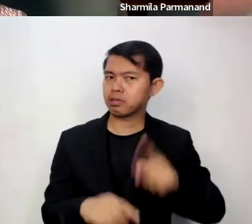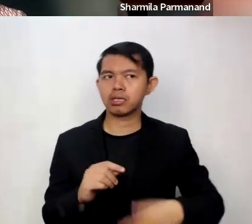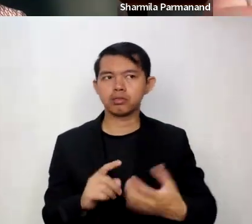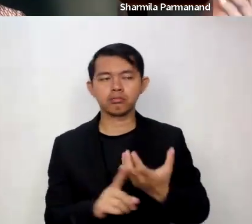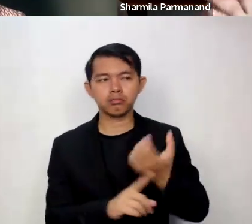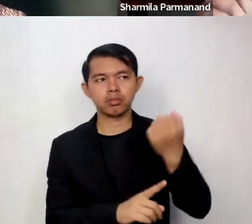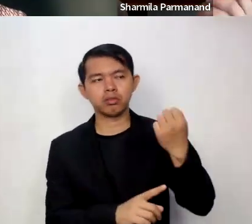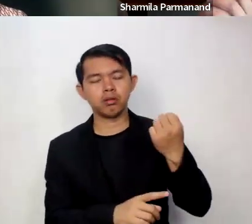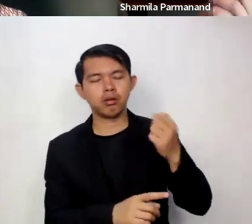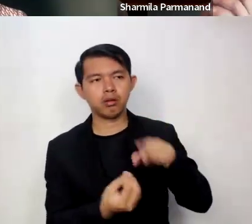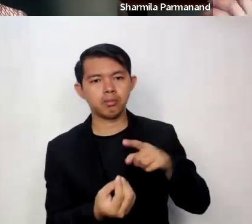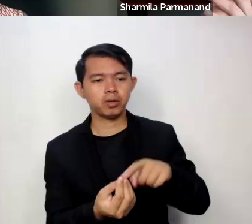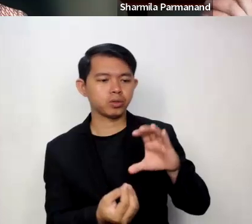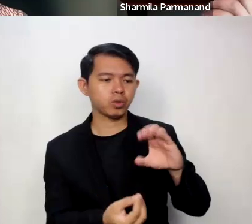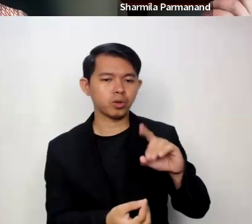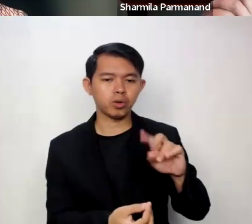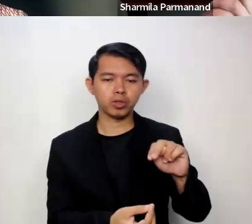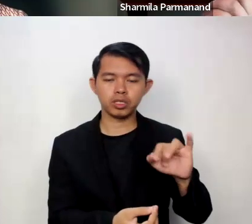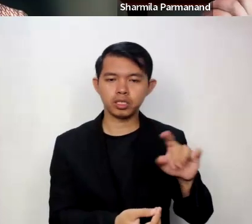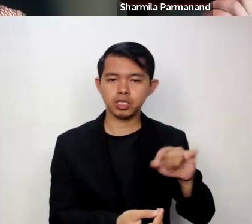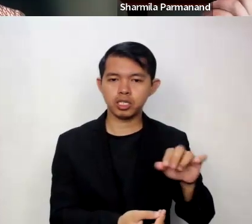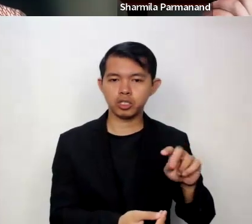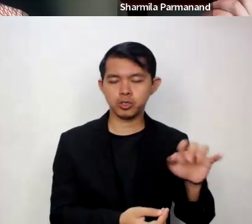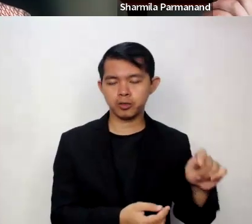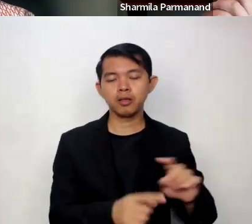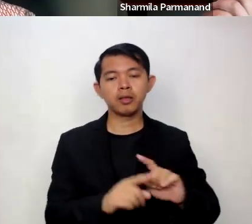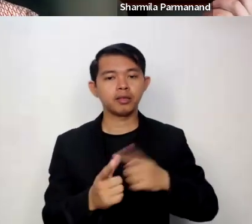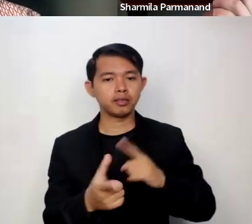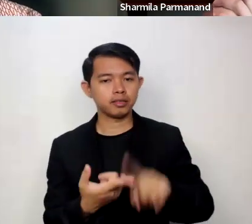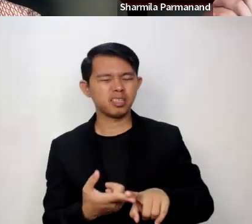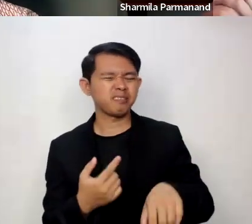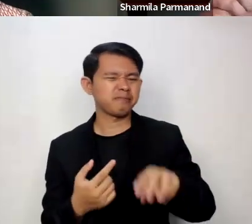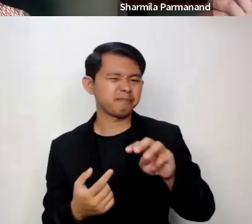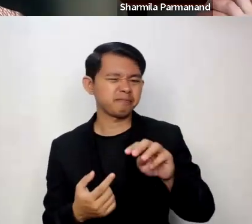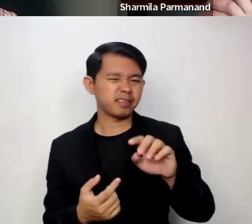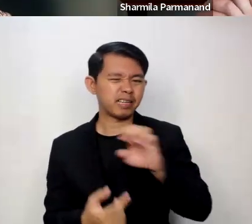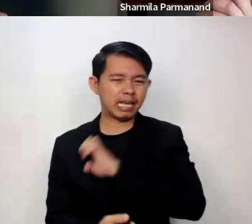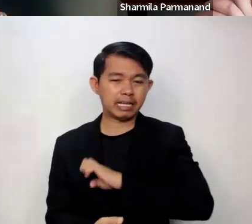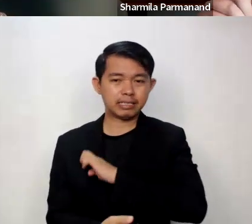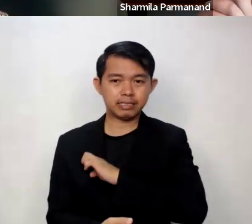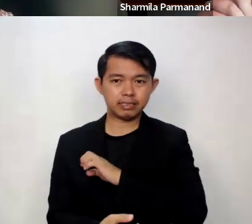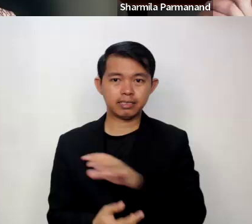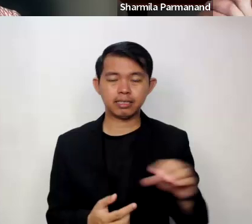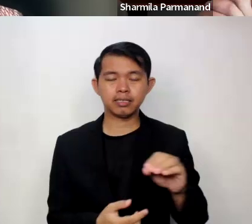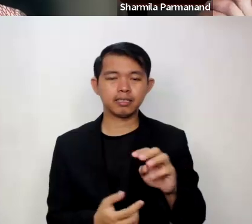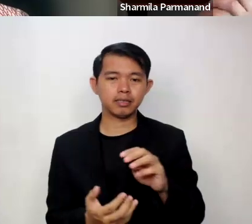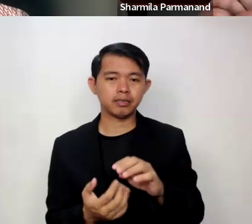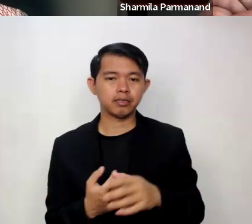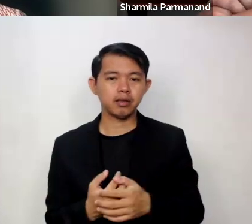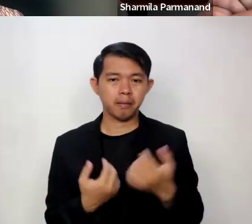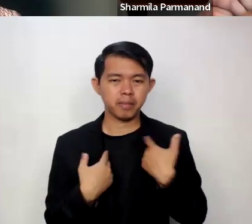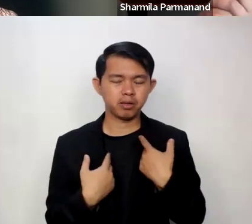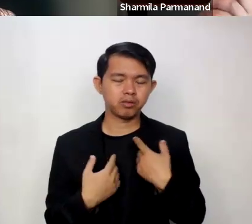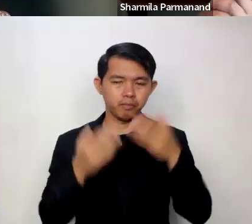right? Second, the emphasis on epistemic versus material. There is also the claim that decolonization puts more